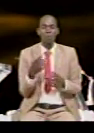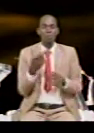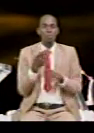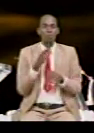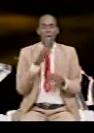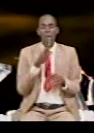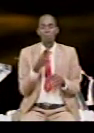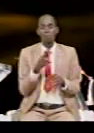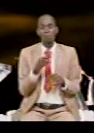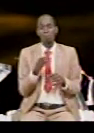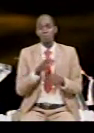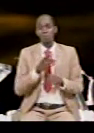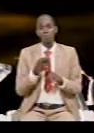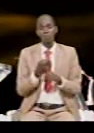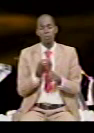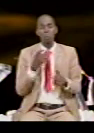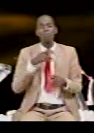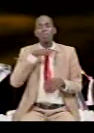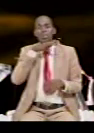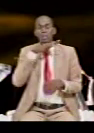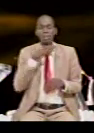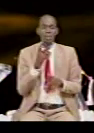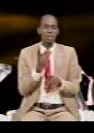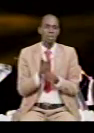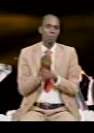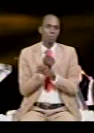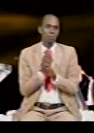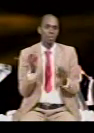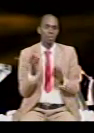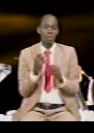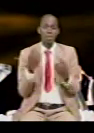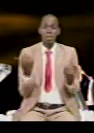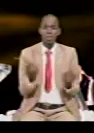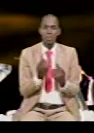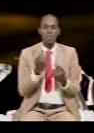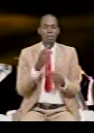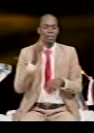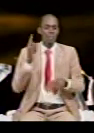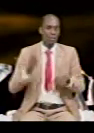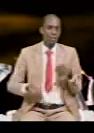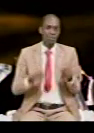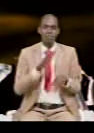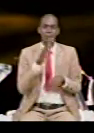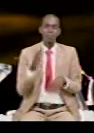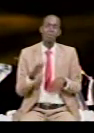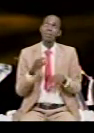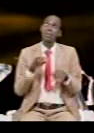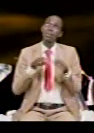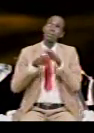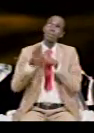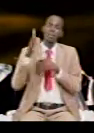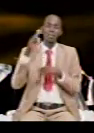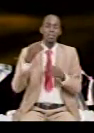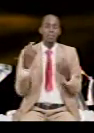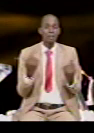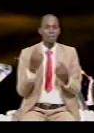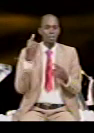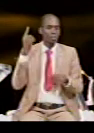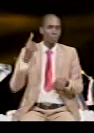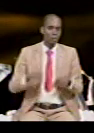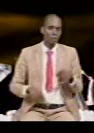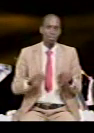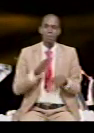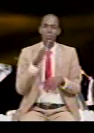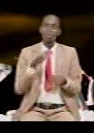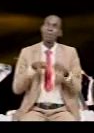defilement kept secure. Sin can never enter there. Sin can never enter